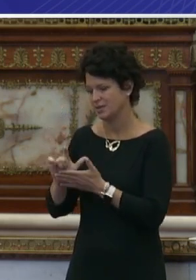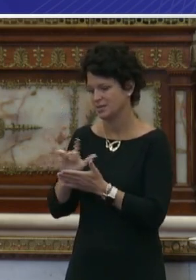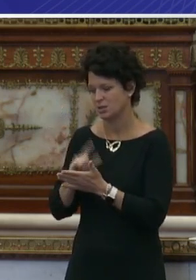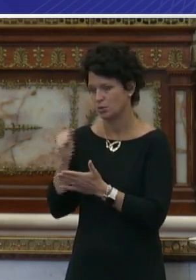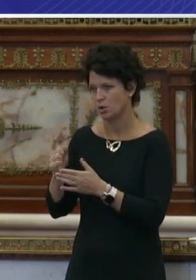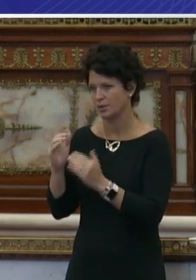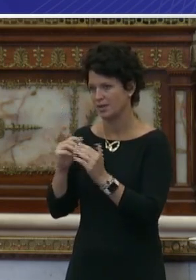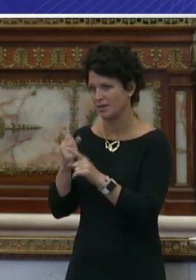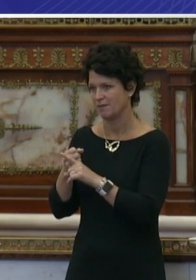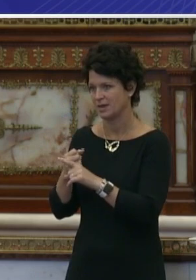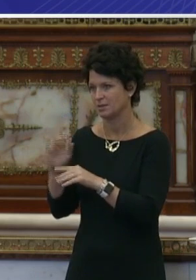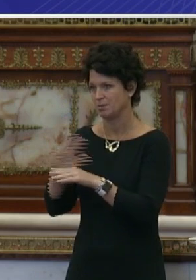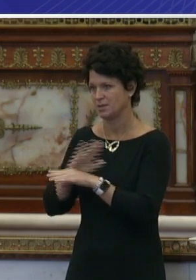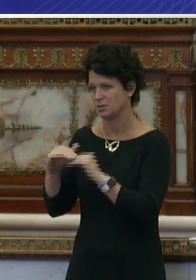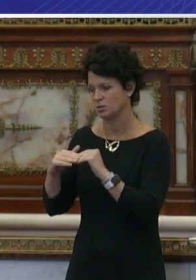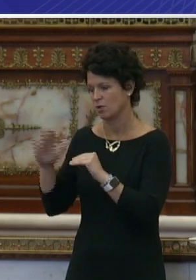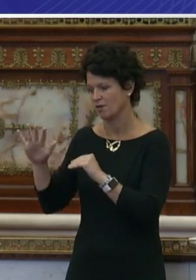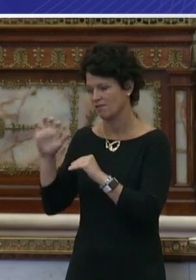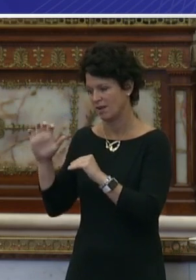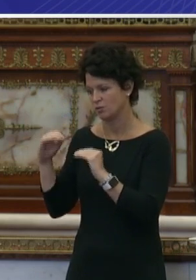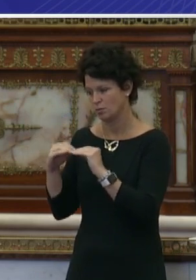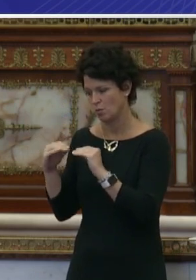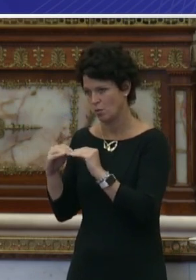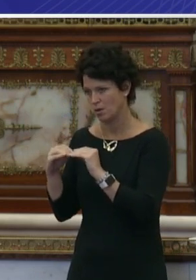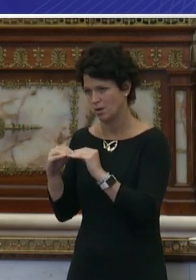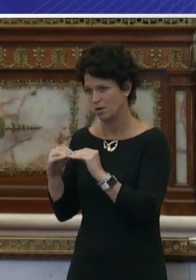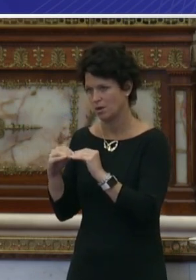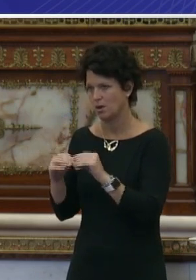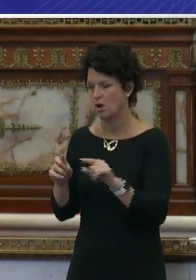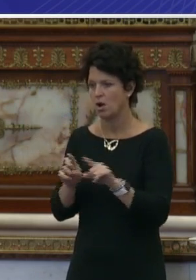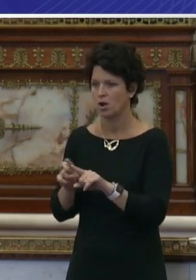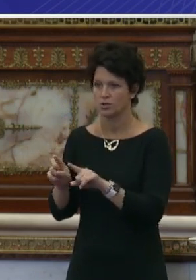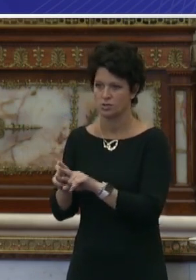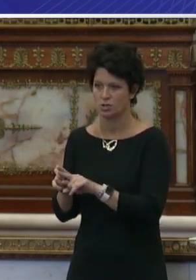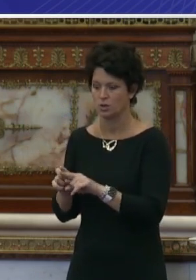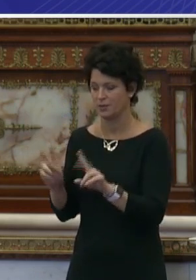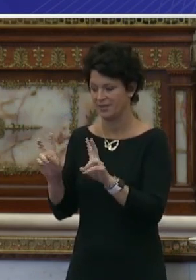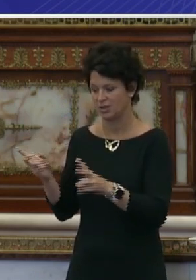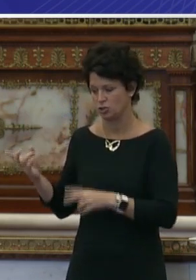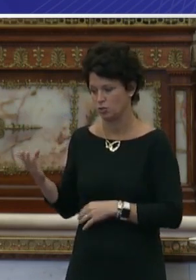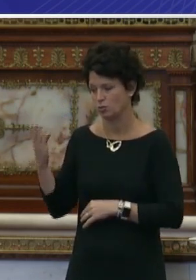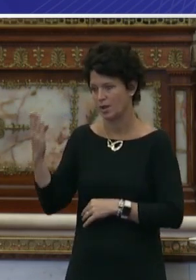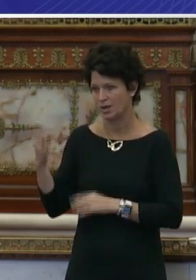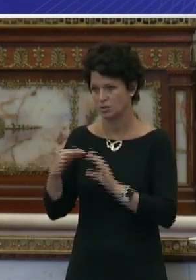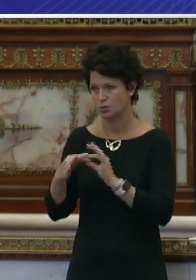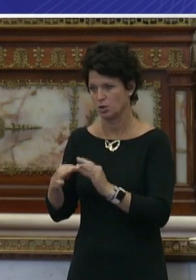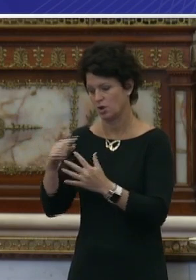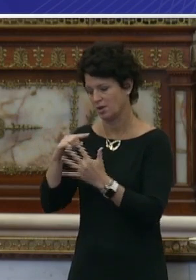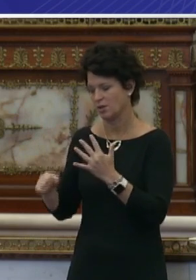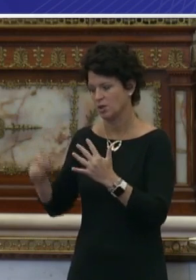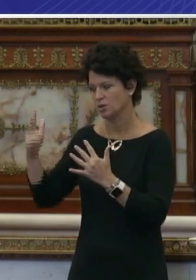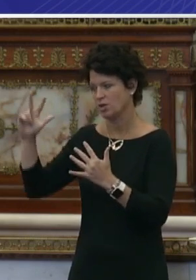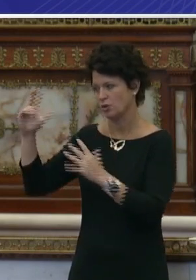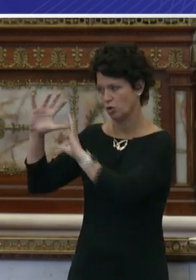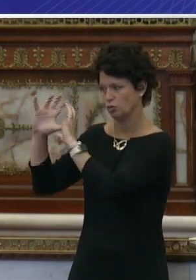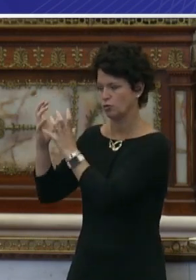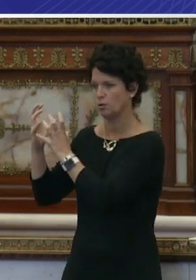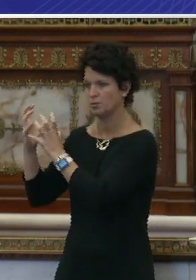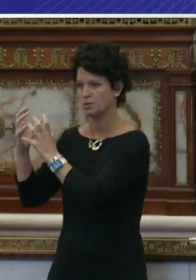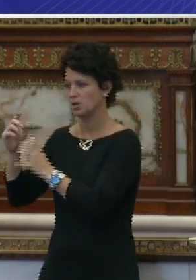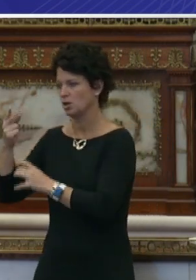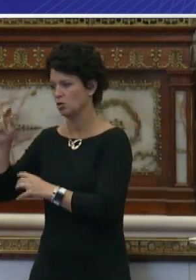only affect businesses that had 500 employees or more. In addition, the issues you raised regarding some of these third-party entities